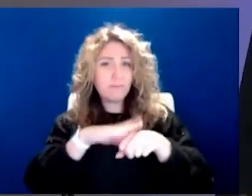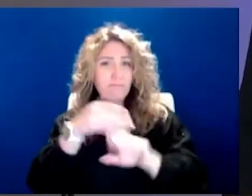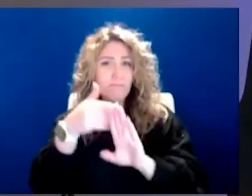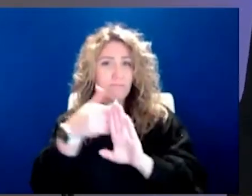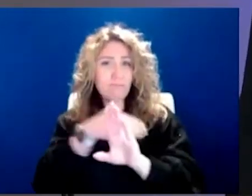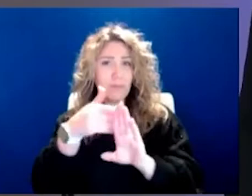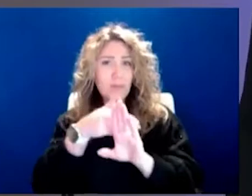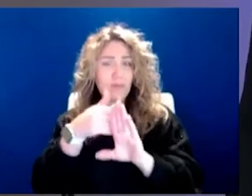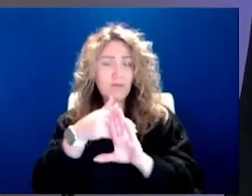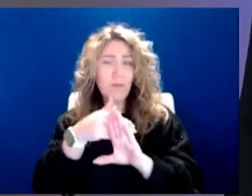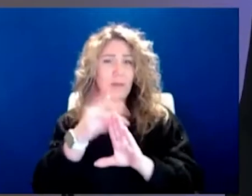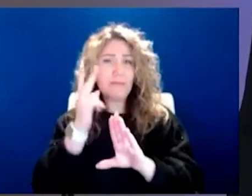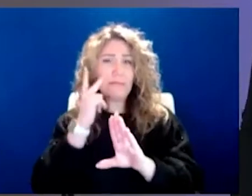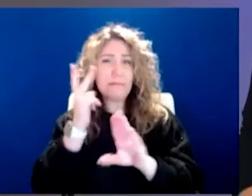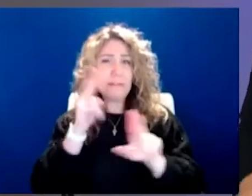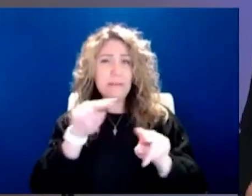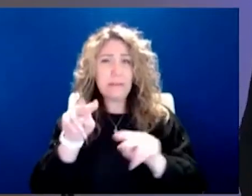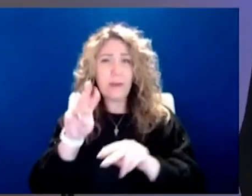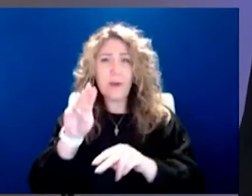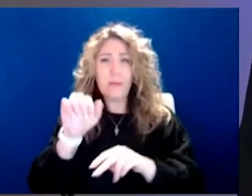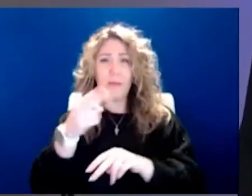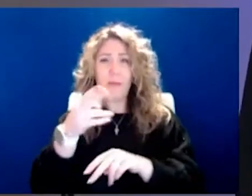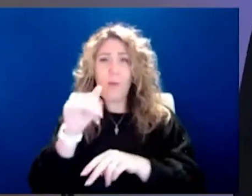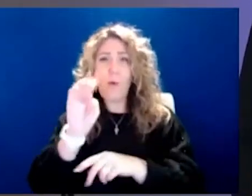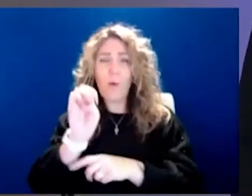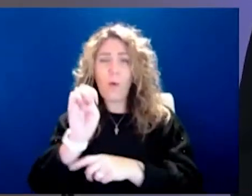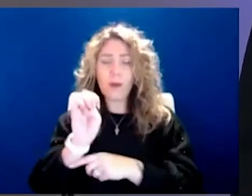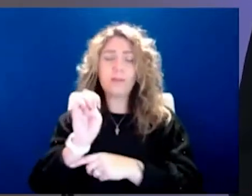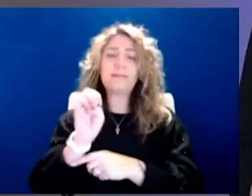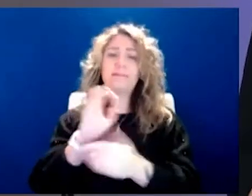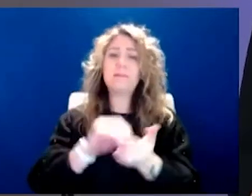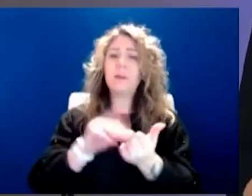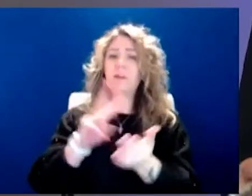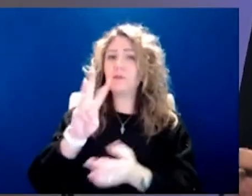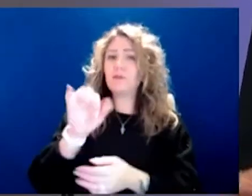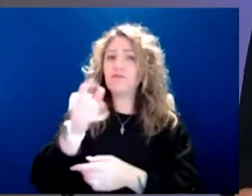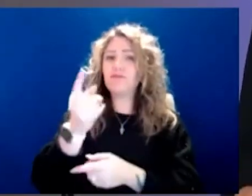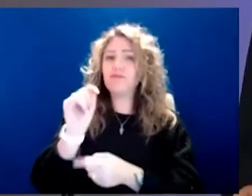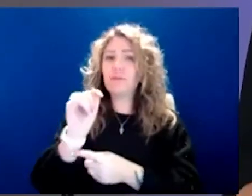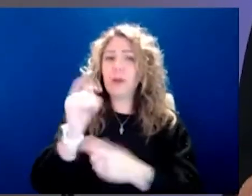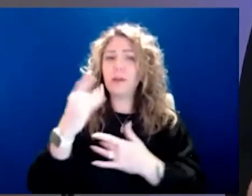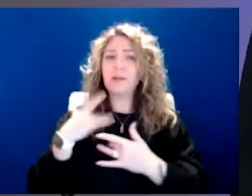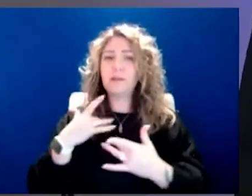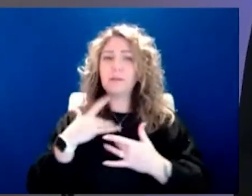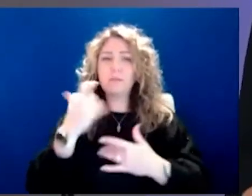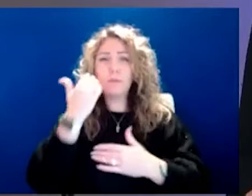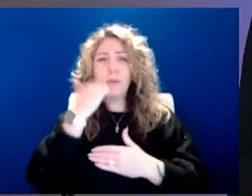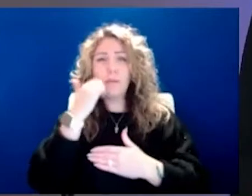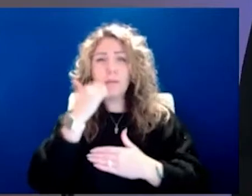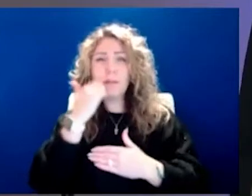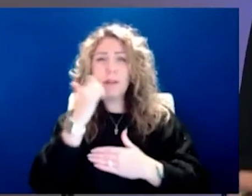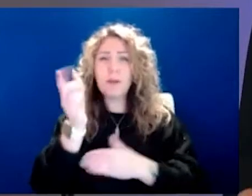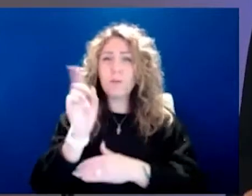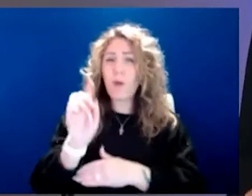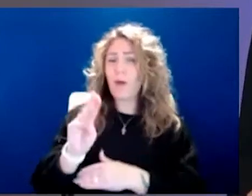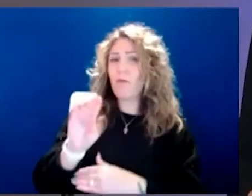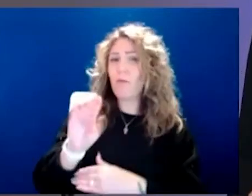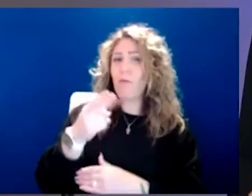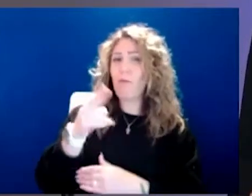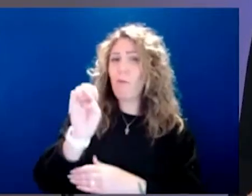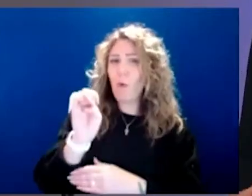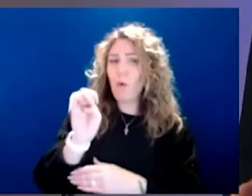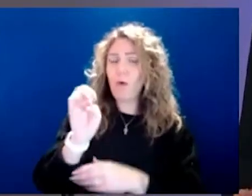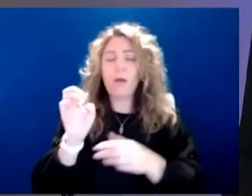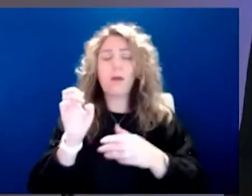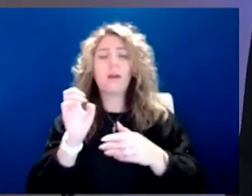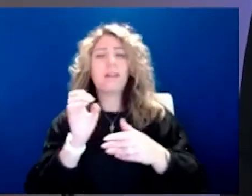Dr. Ciara Wright walked me through a typical day inside the morgue where she works, comforting families, handling patients, and